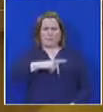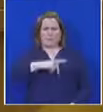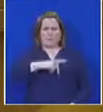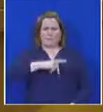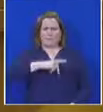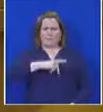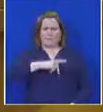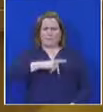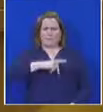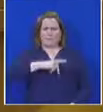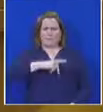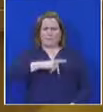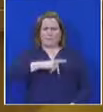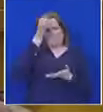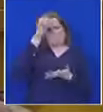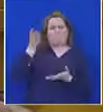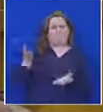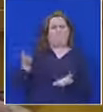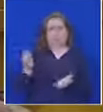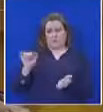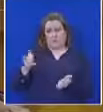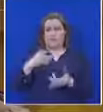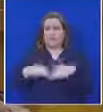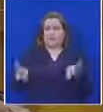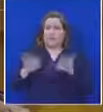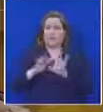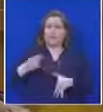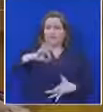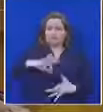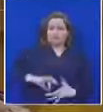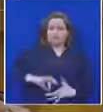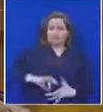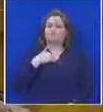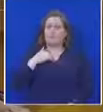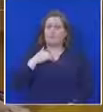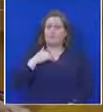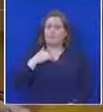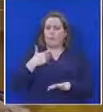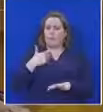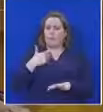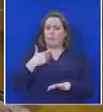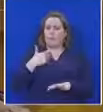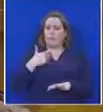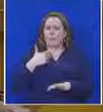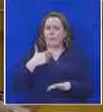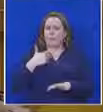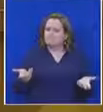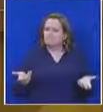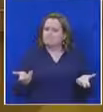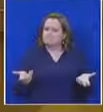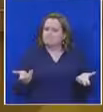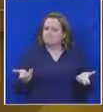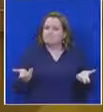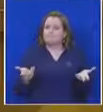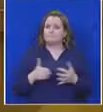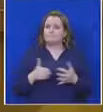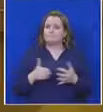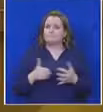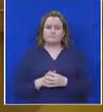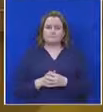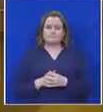big field, which will be very invaluable in terms of how we take our governance issues forward. So I think those are some of the basic things. And